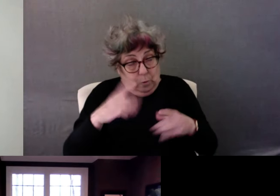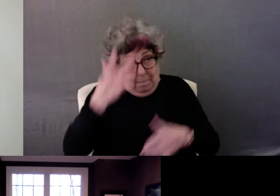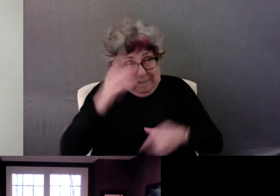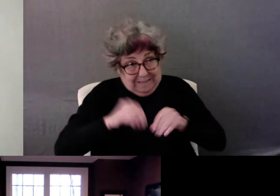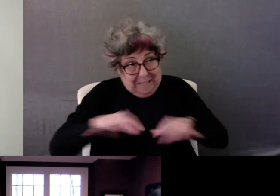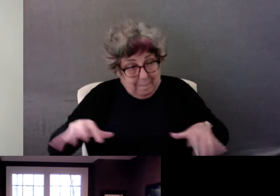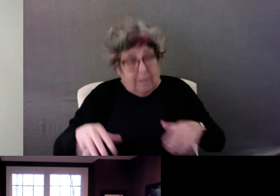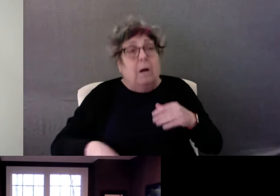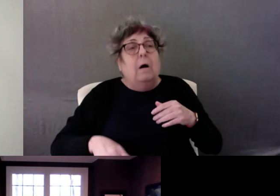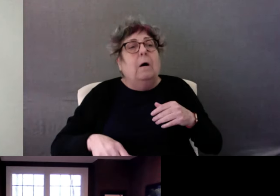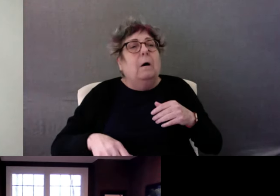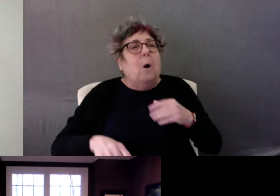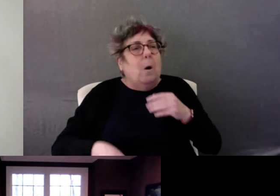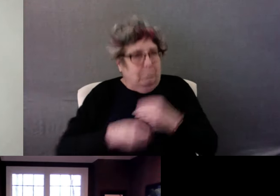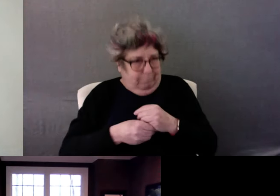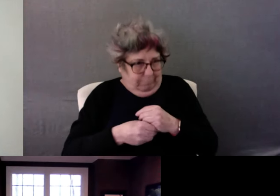during some of